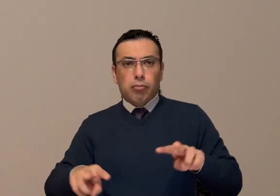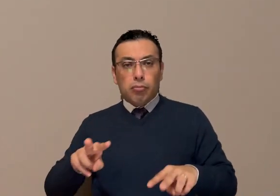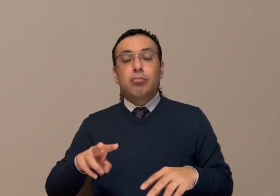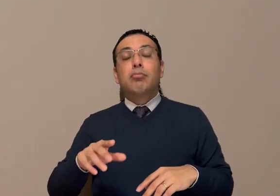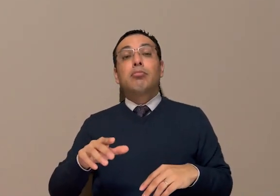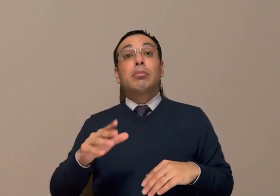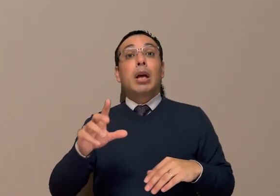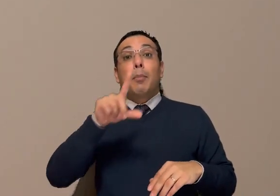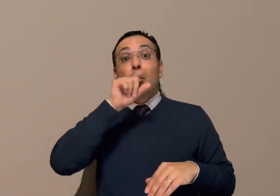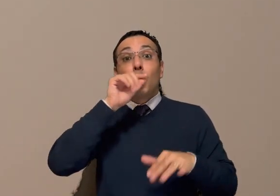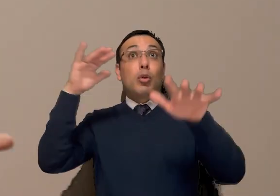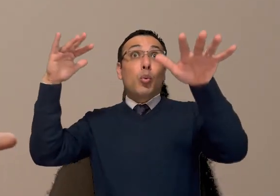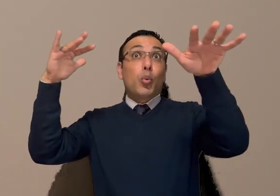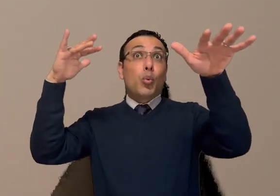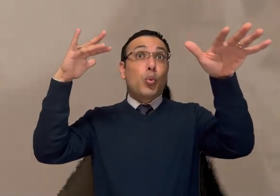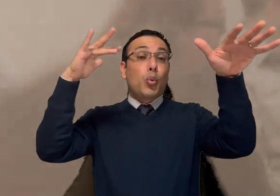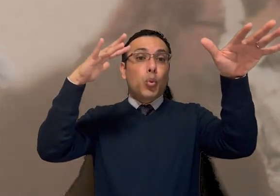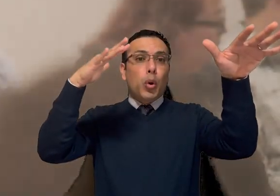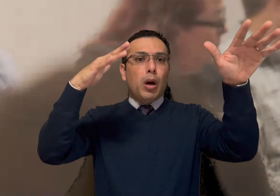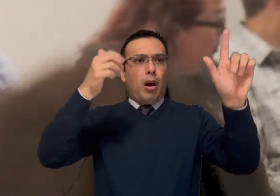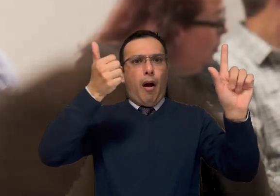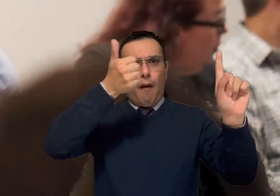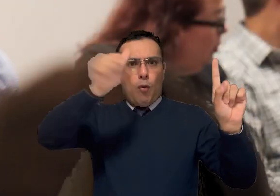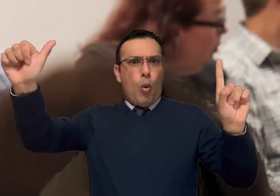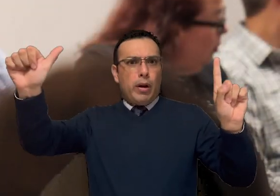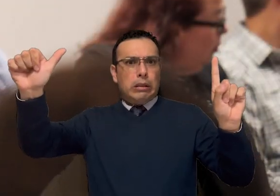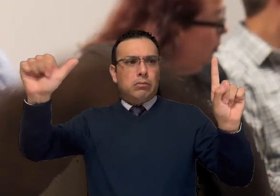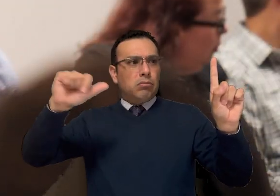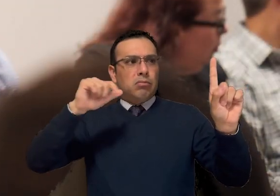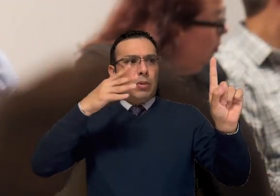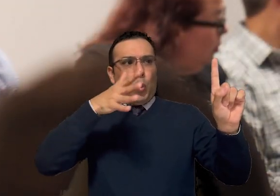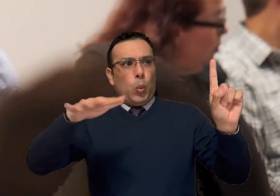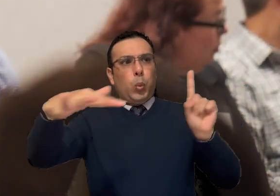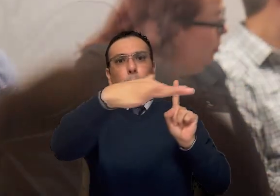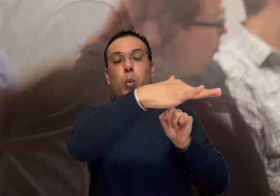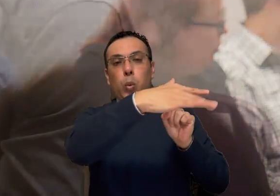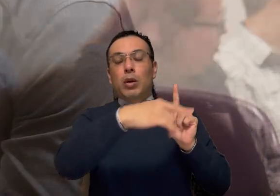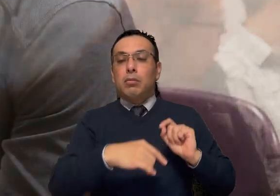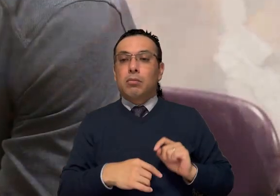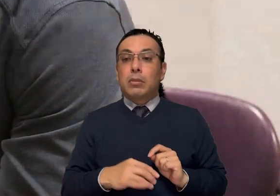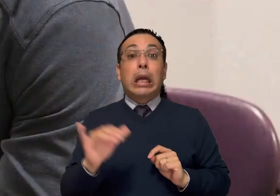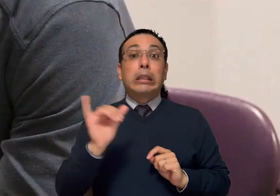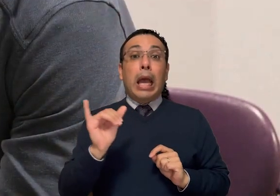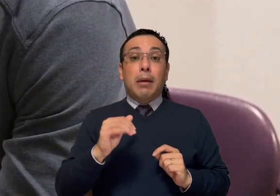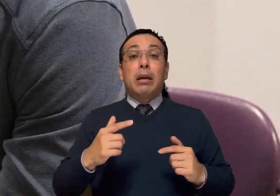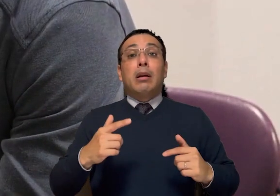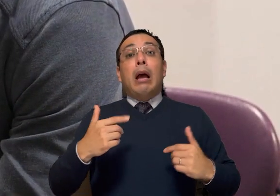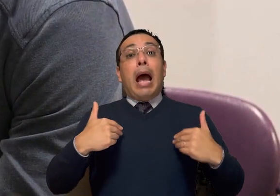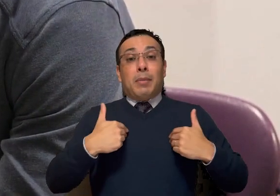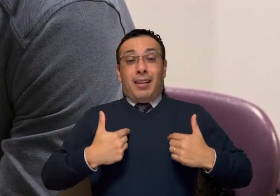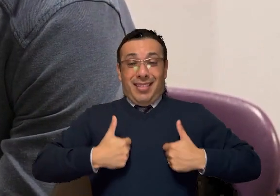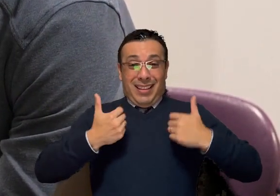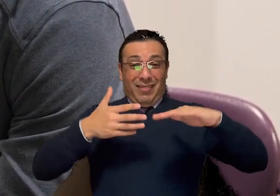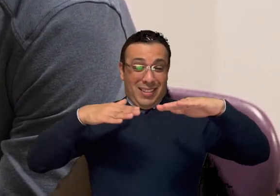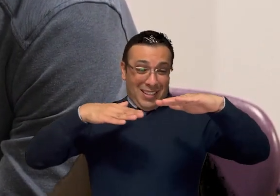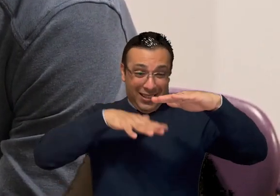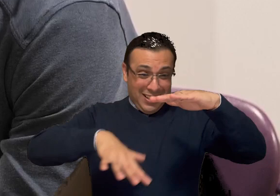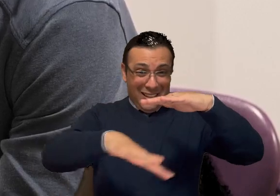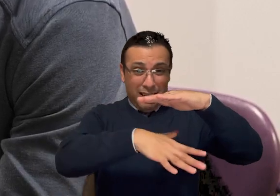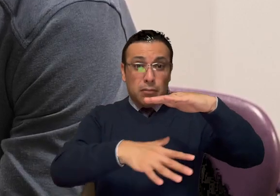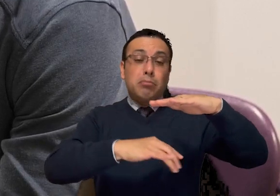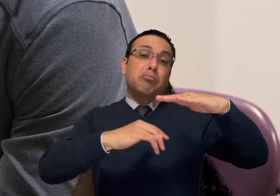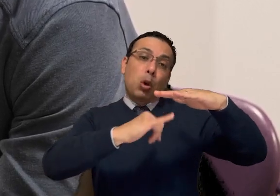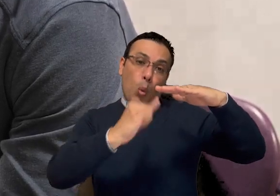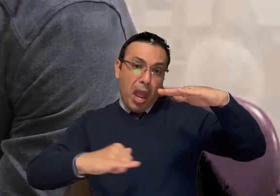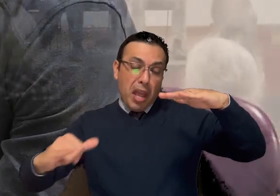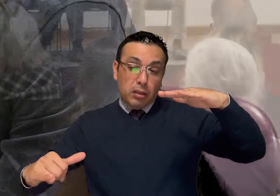about marine mammals such as whales, and when construction does happen in the future, Equinor and its subcontractors employ